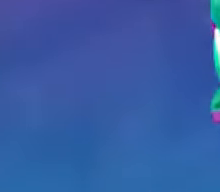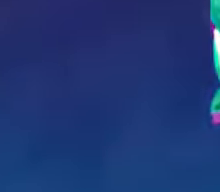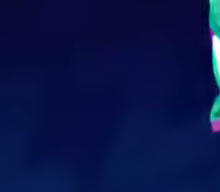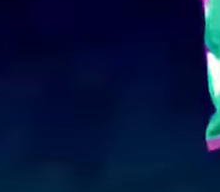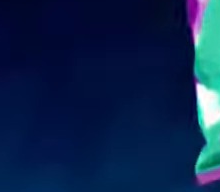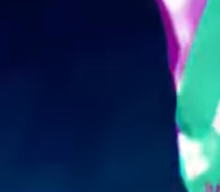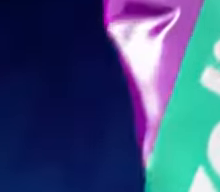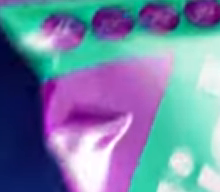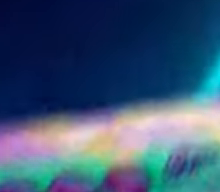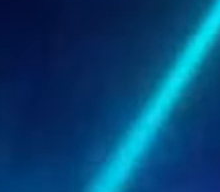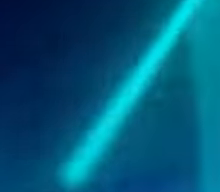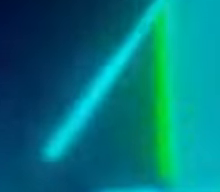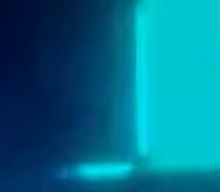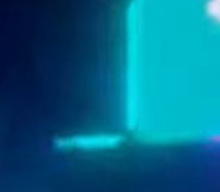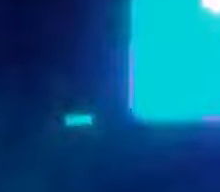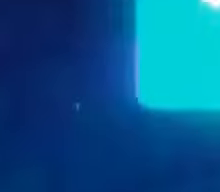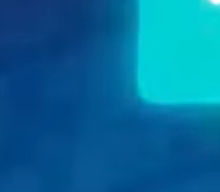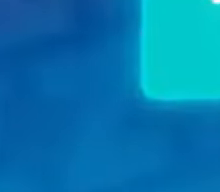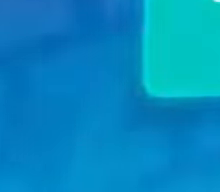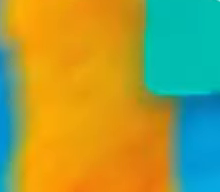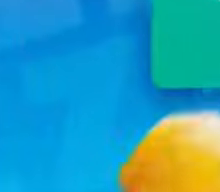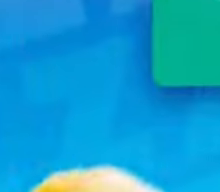Flavor. Zelish. Level up your snack.